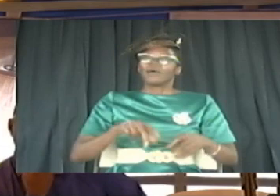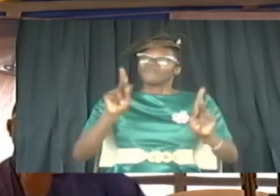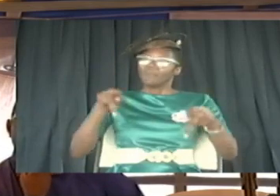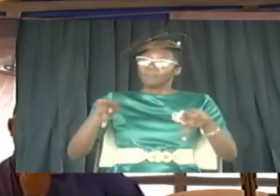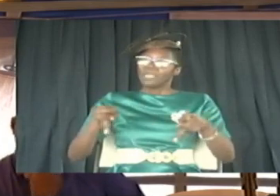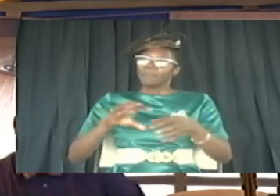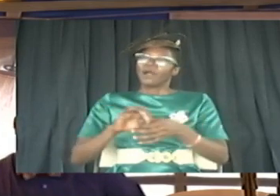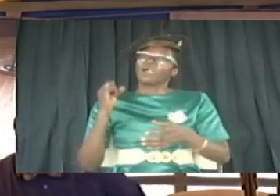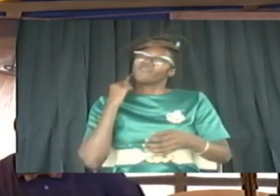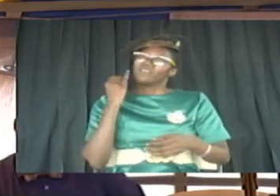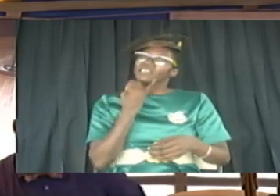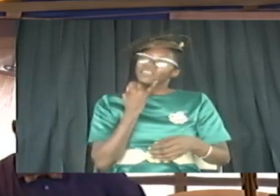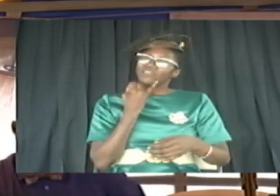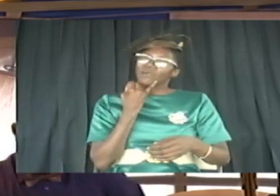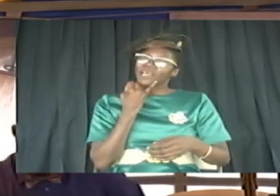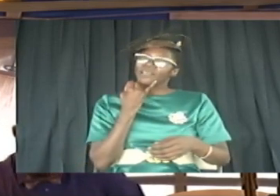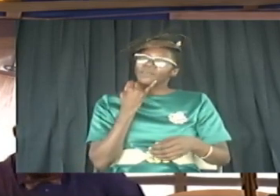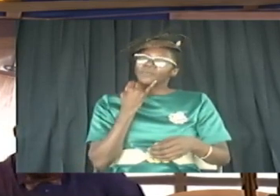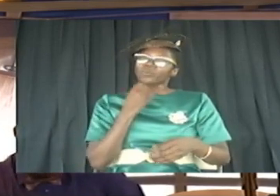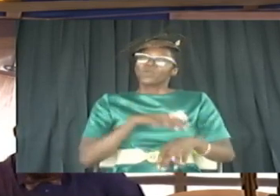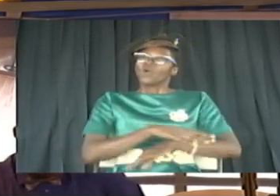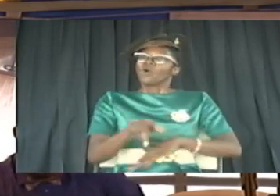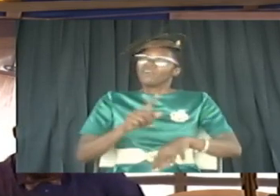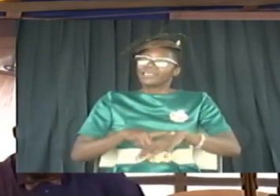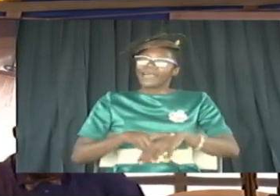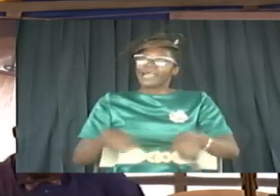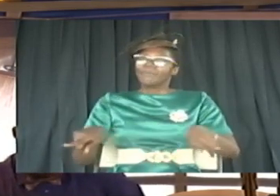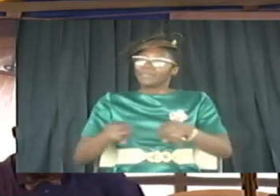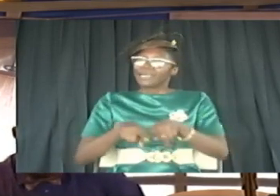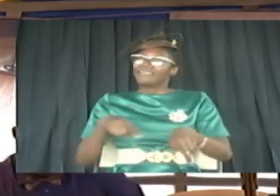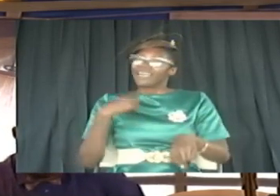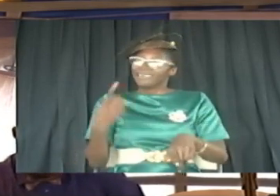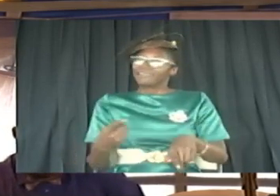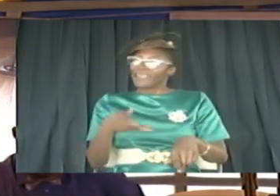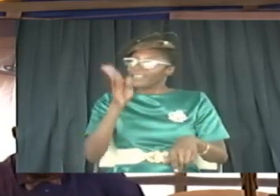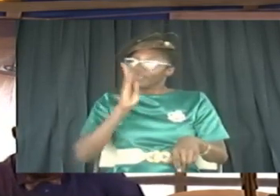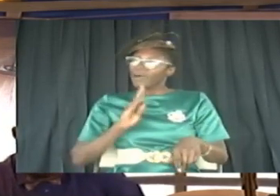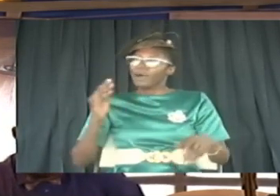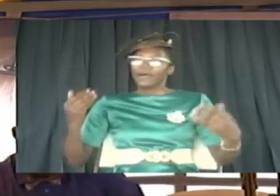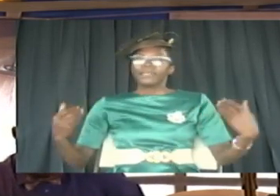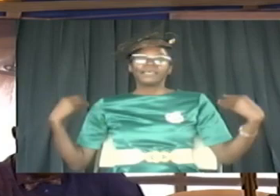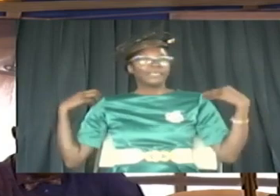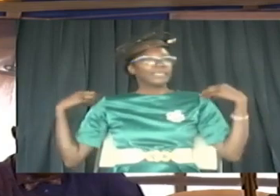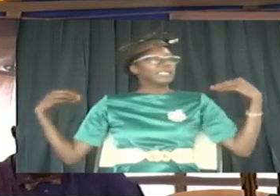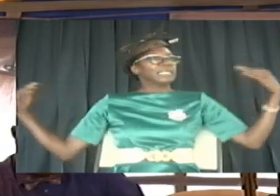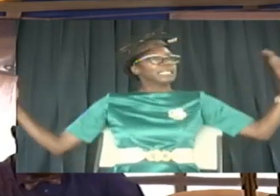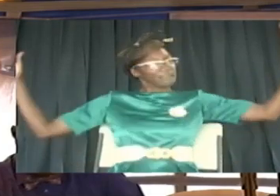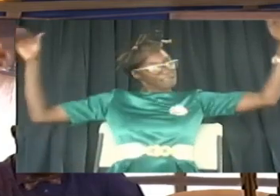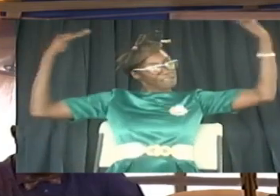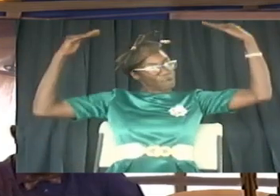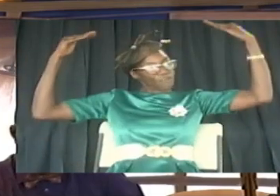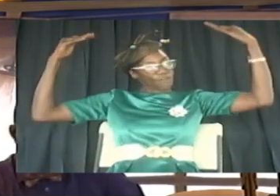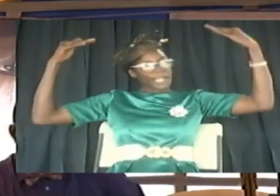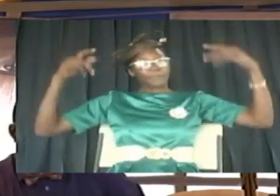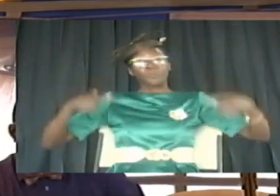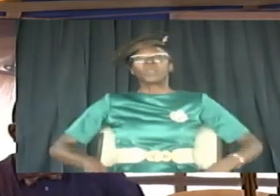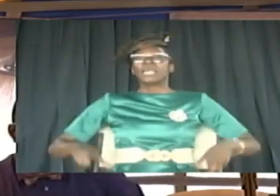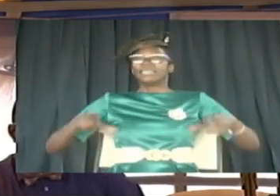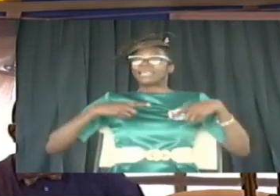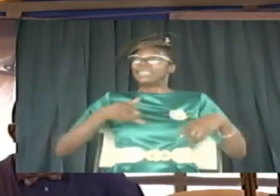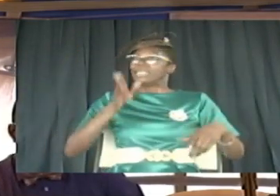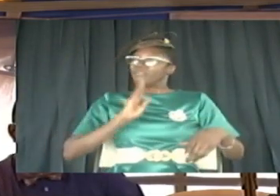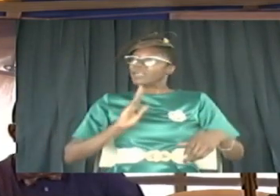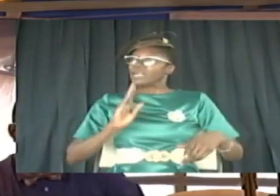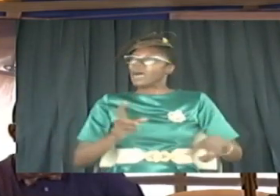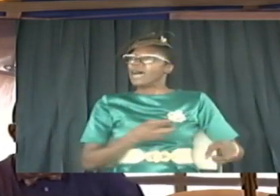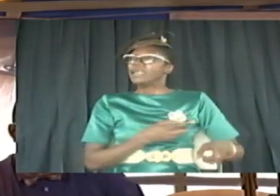Israel over time. But as I said, God is sovereign. He is the living God. He does things